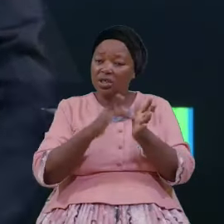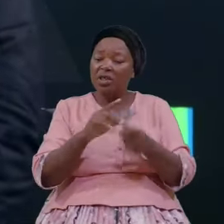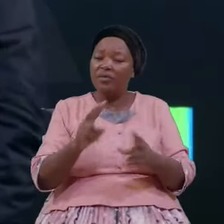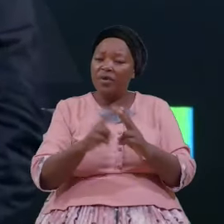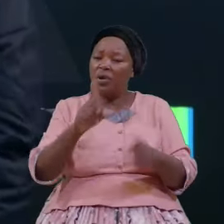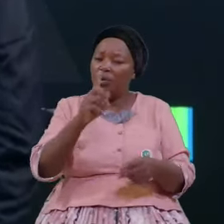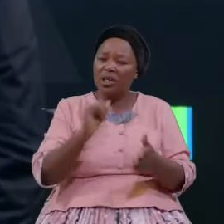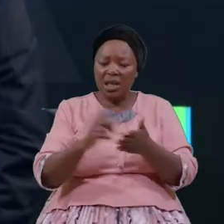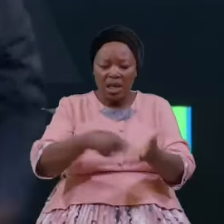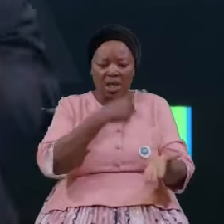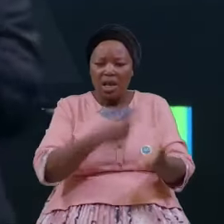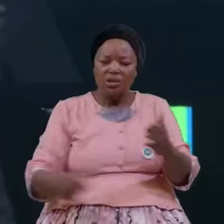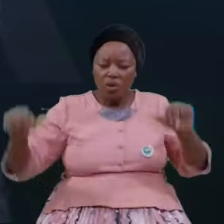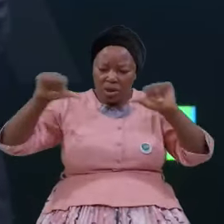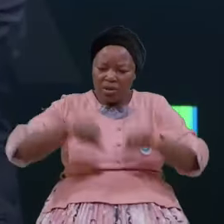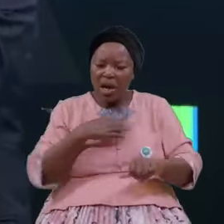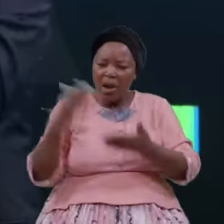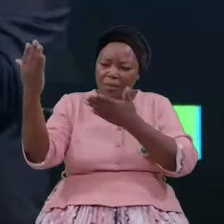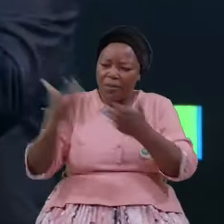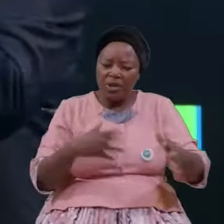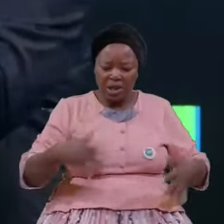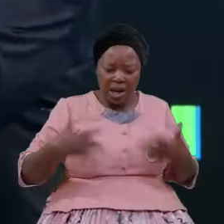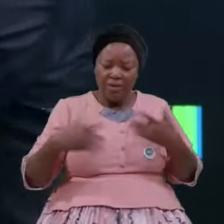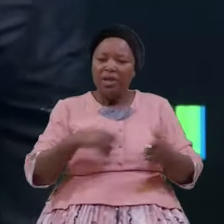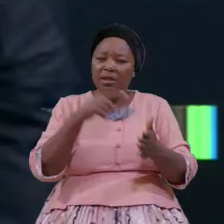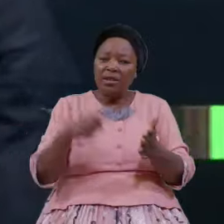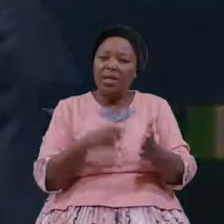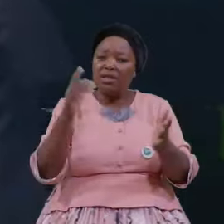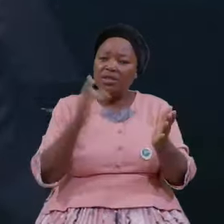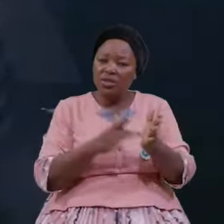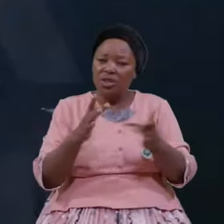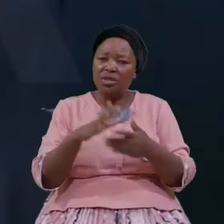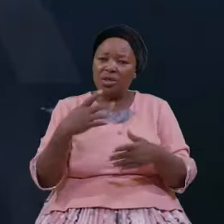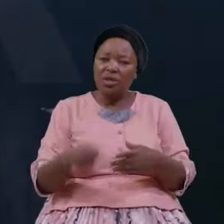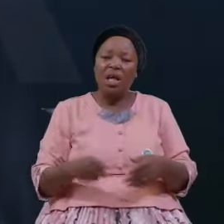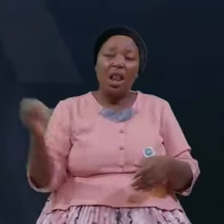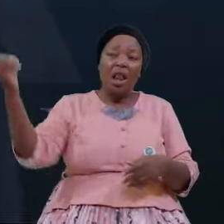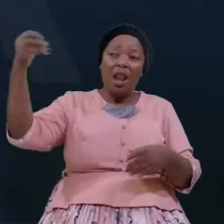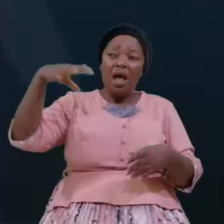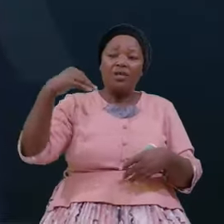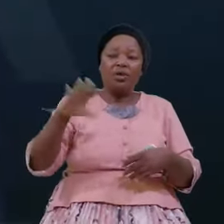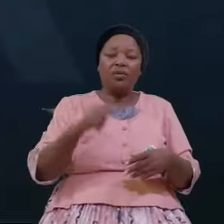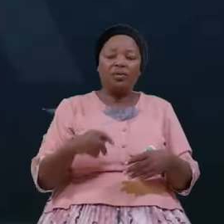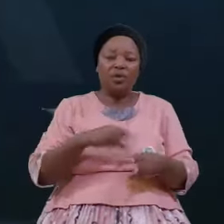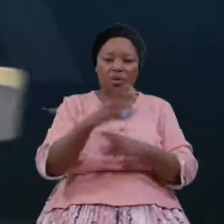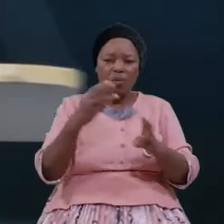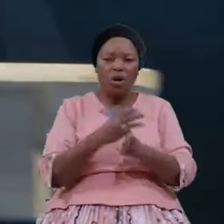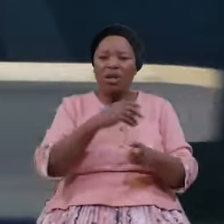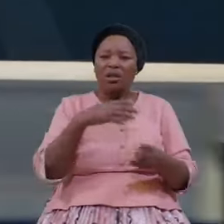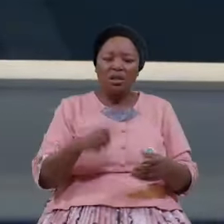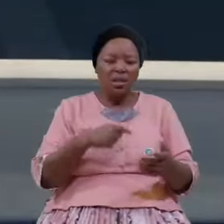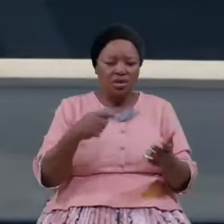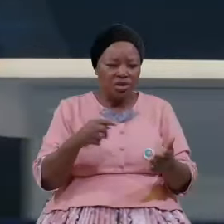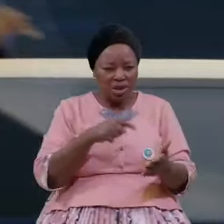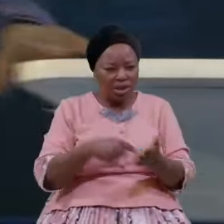condemnation and he brings life. This Jesus, the light of the world. This Jesus, the shepherd, the good shepherd.